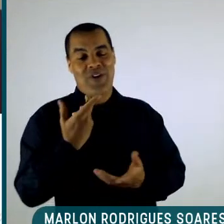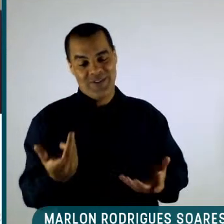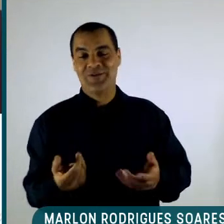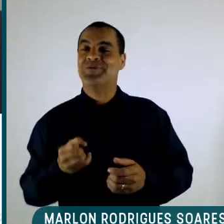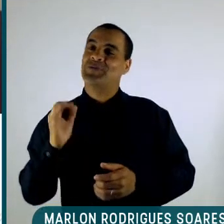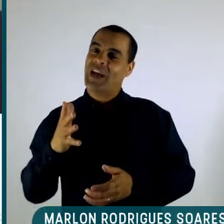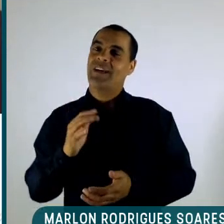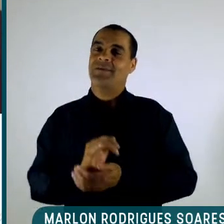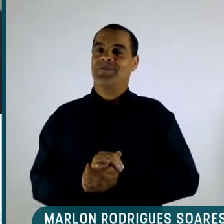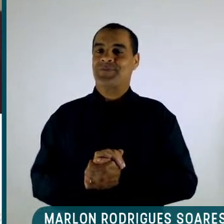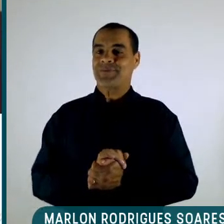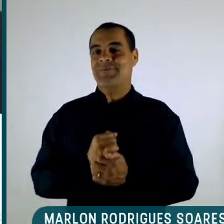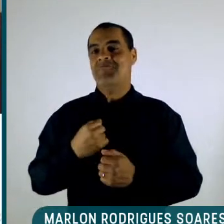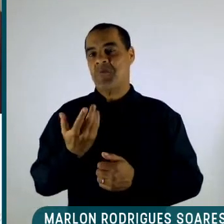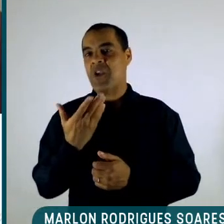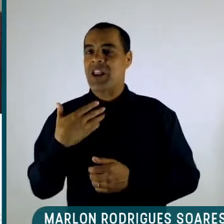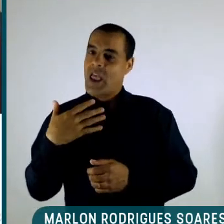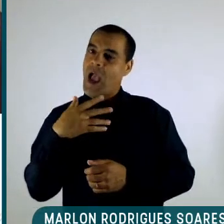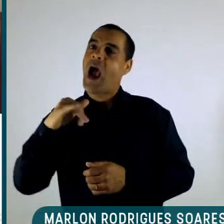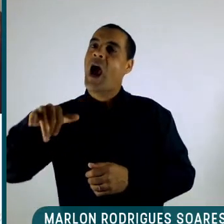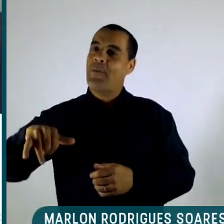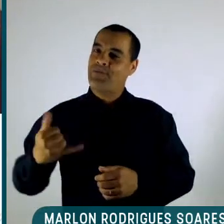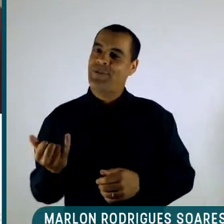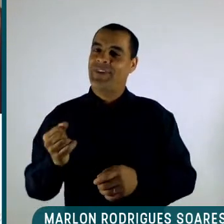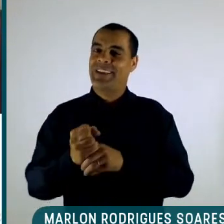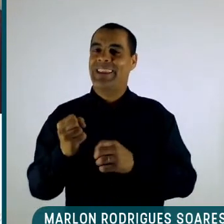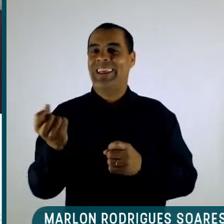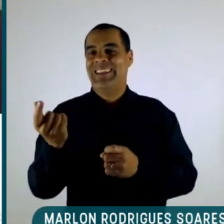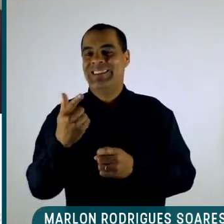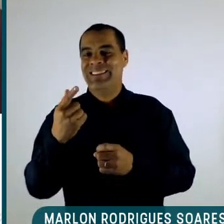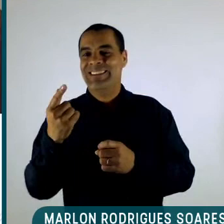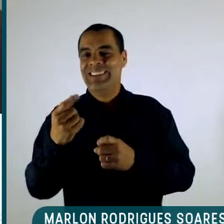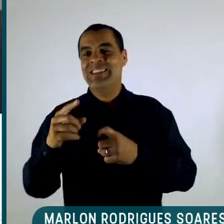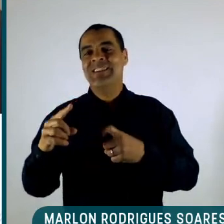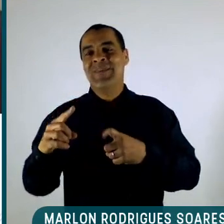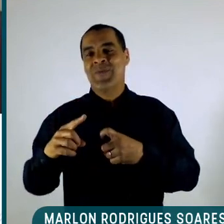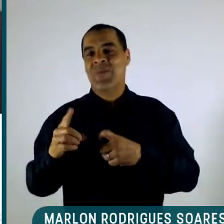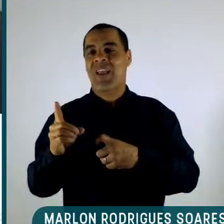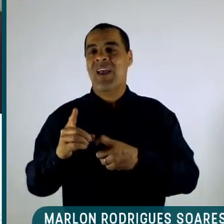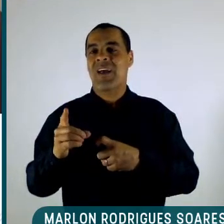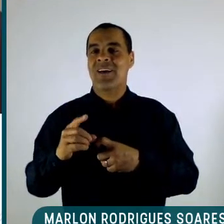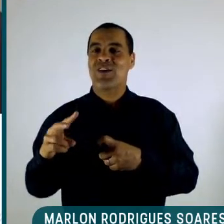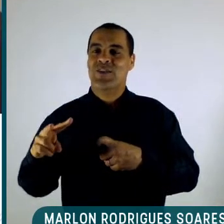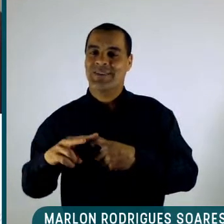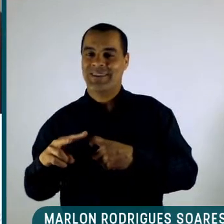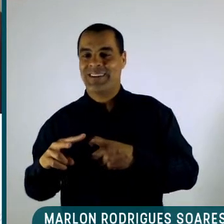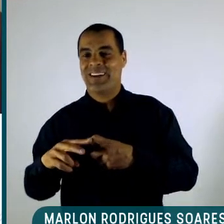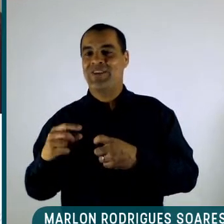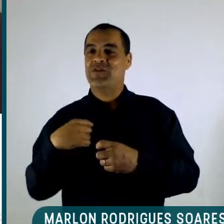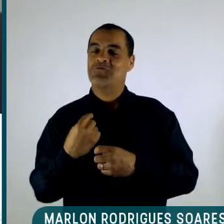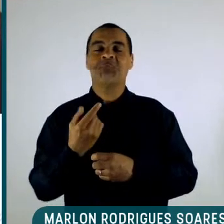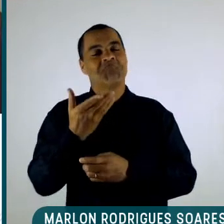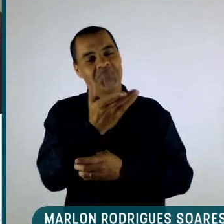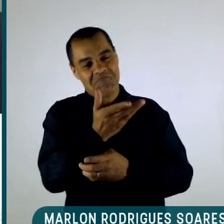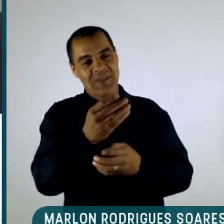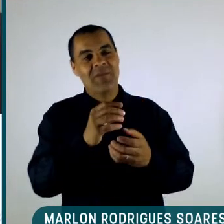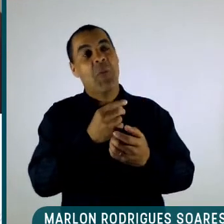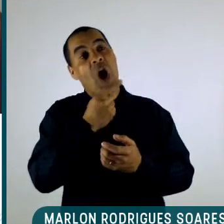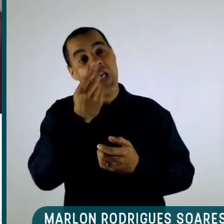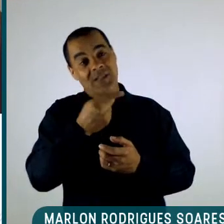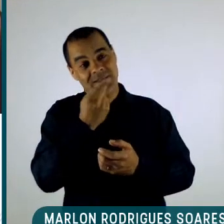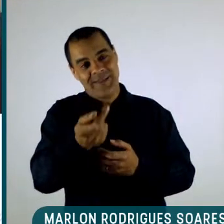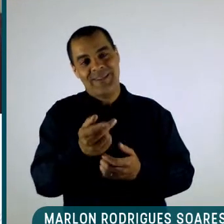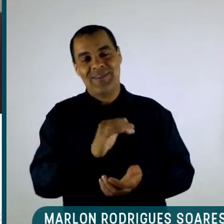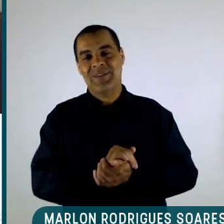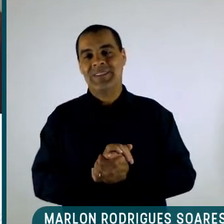That would be excellent. I agree with you. Dráuzio, just to conclude, if